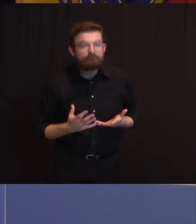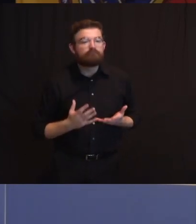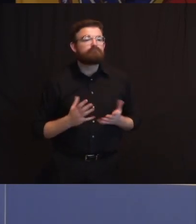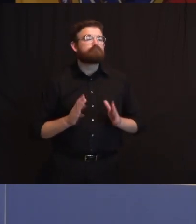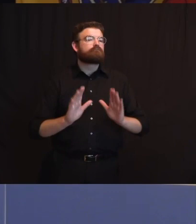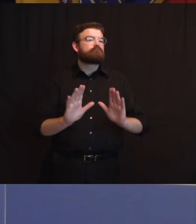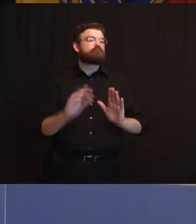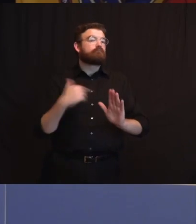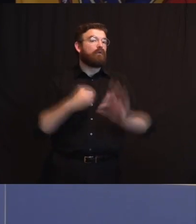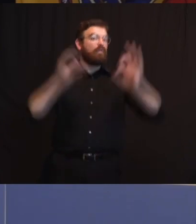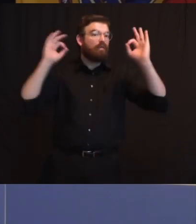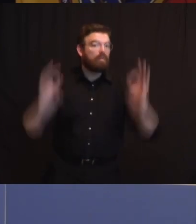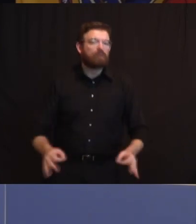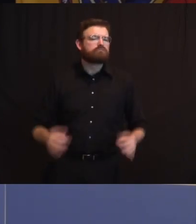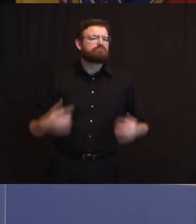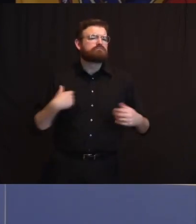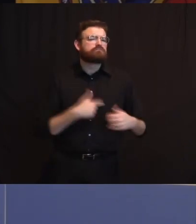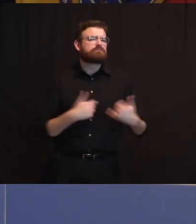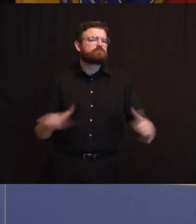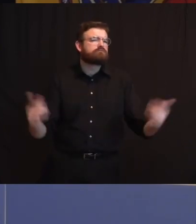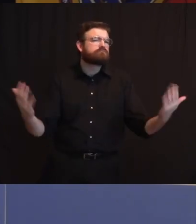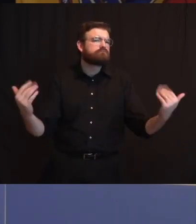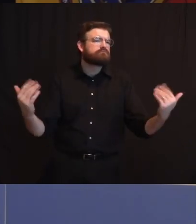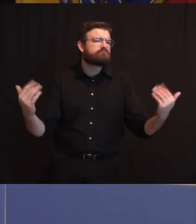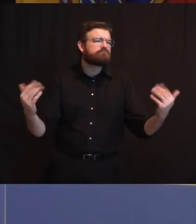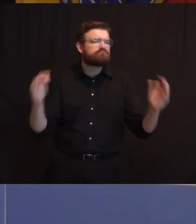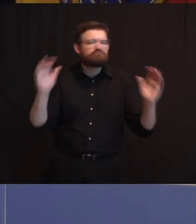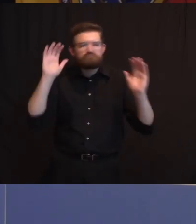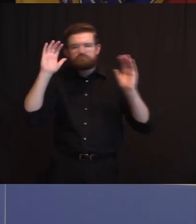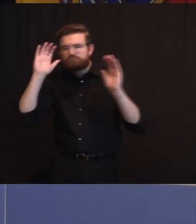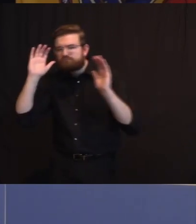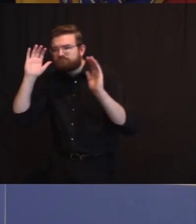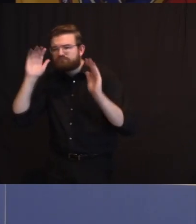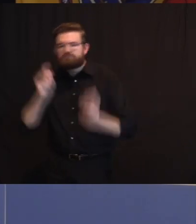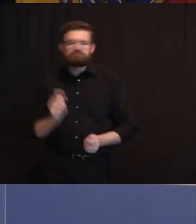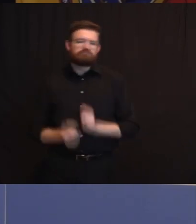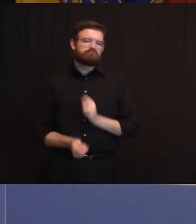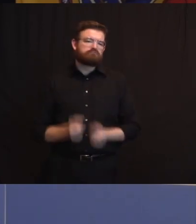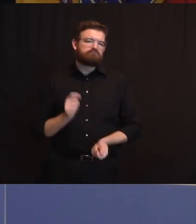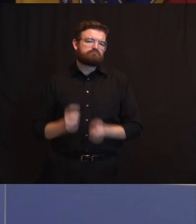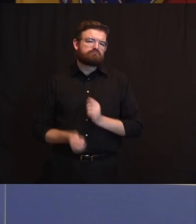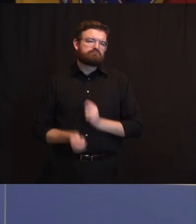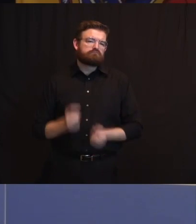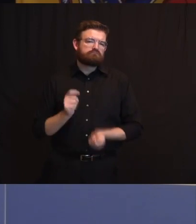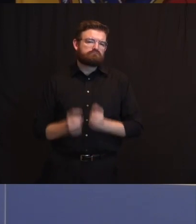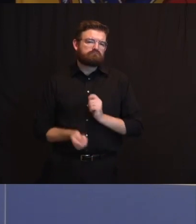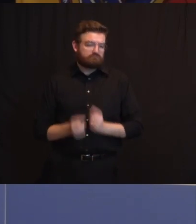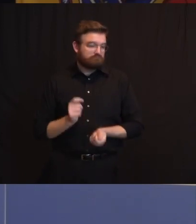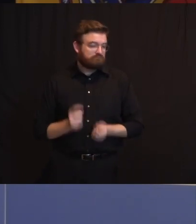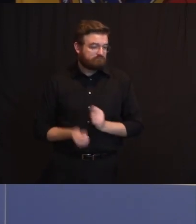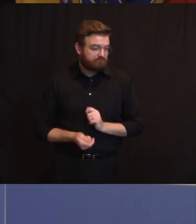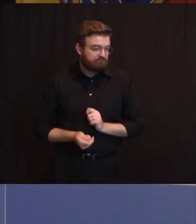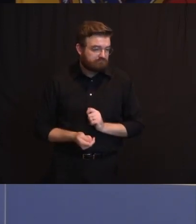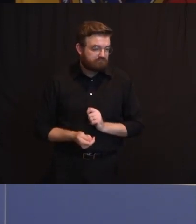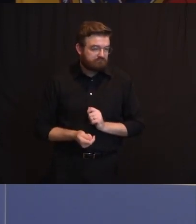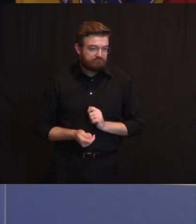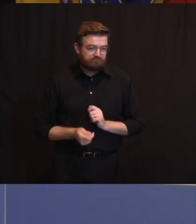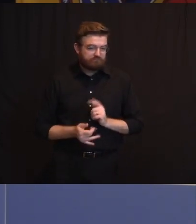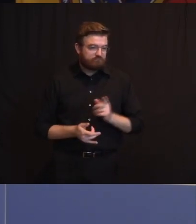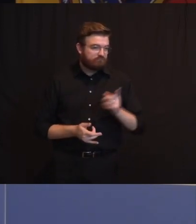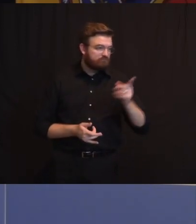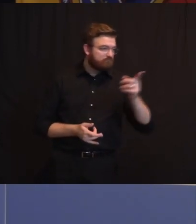also said that our guidance would continue to evolve based on public input and factors such as health data. While our